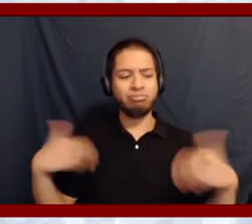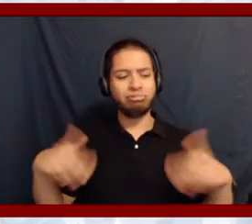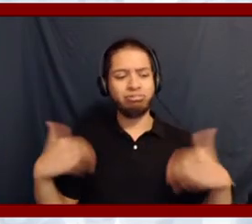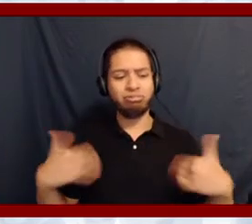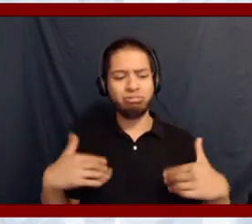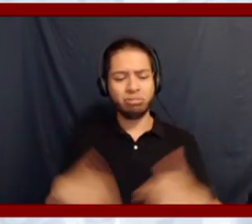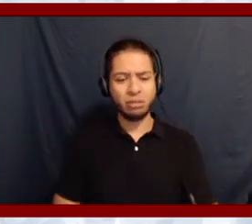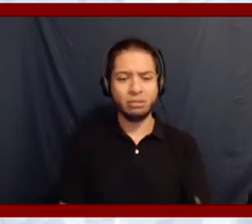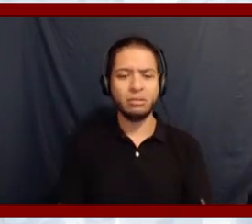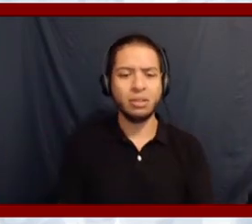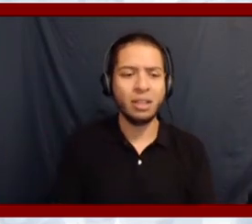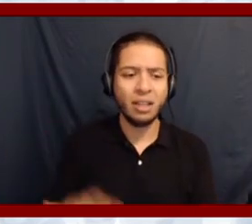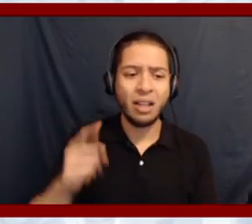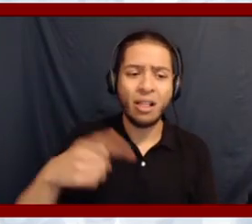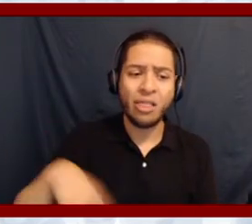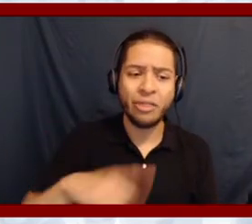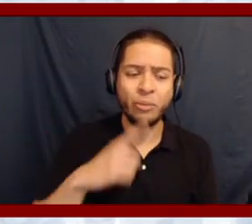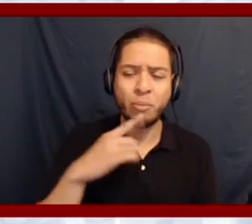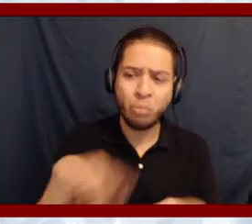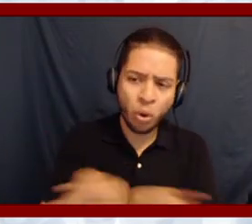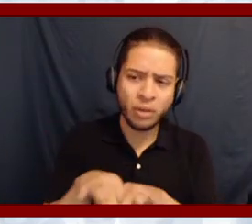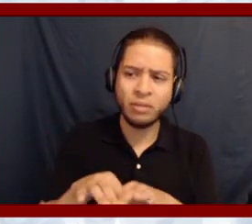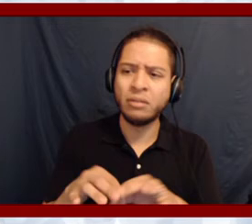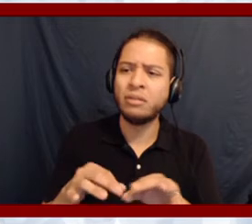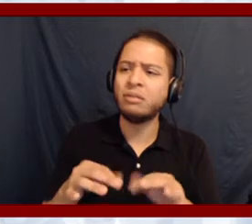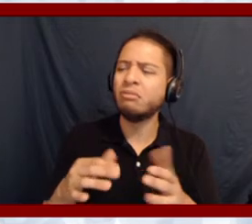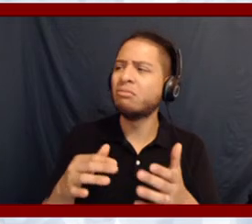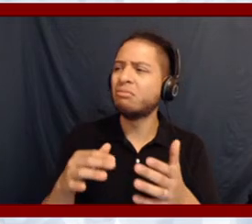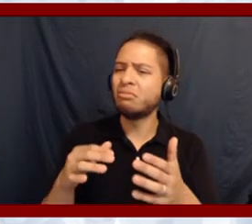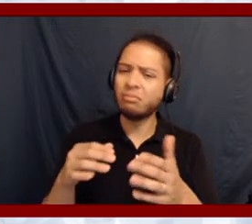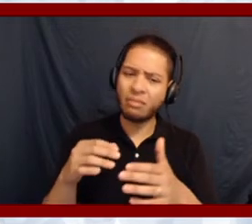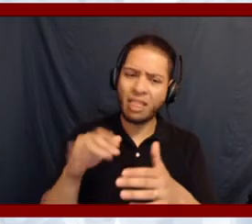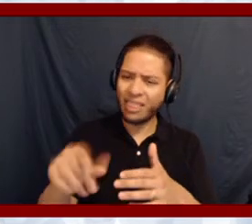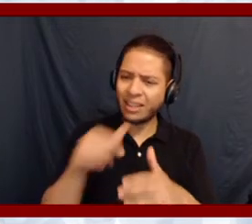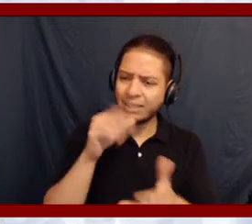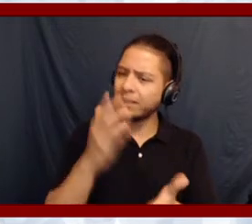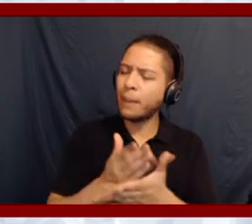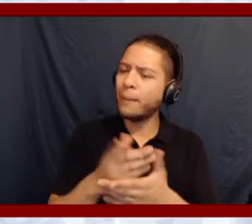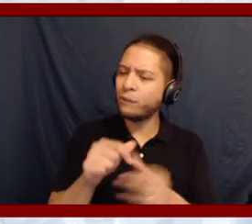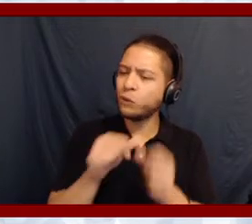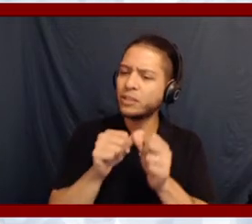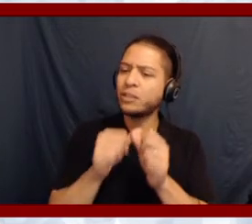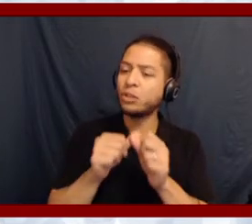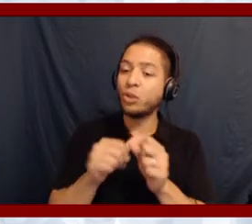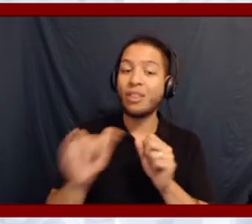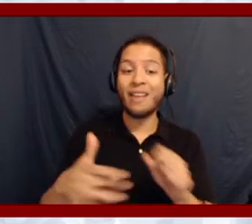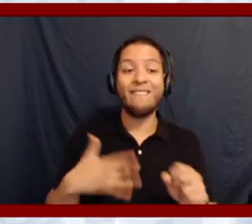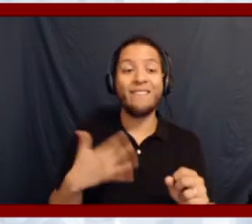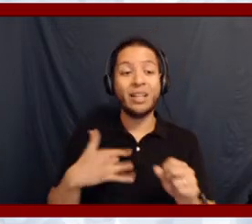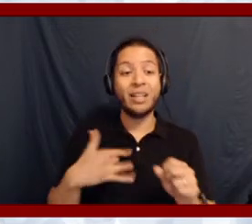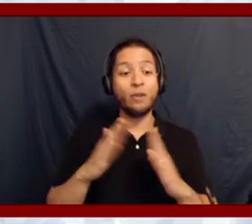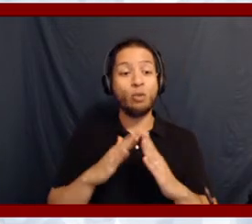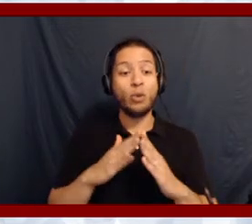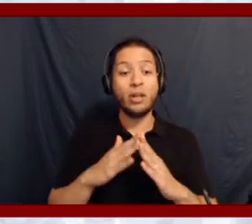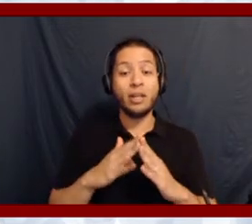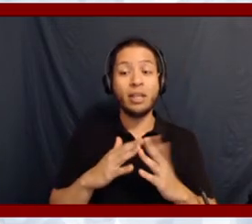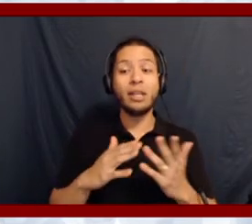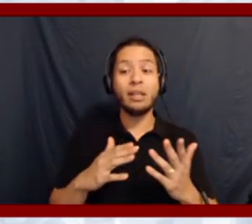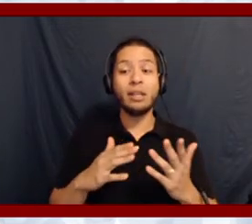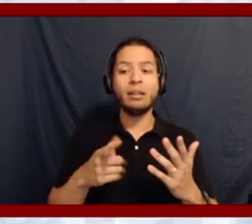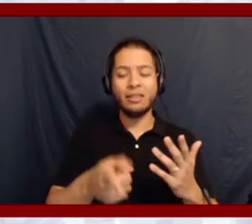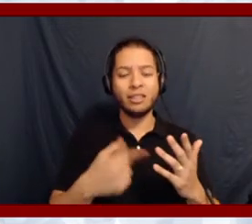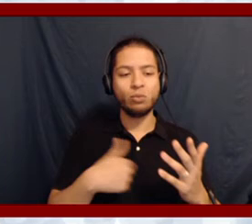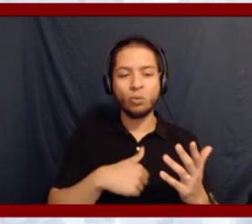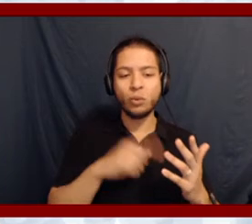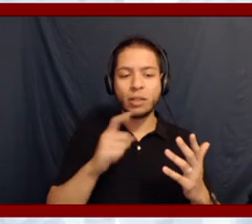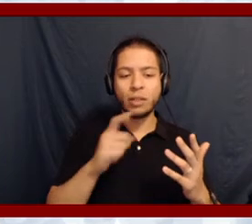continue those efforts, that we lift those efforts, because it is going to take the sense of community that HBCUs provide in the broader community to get